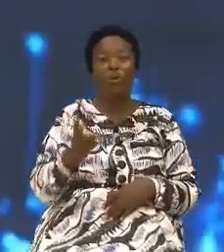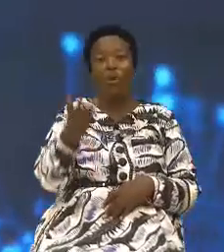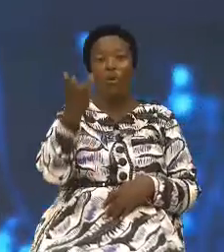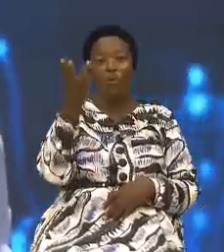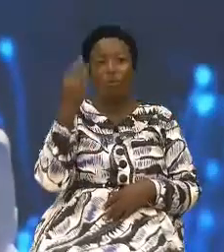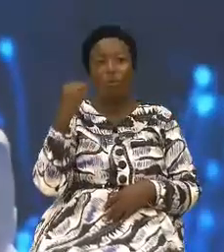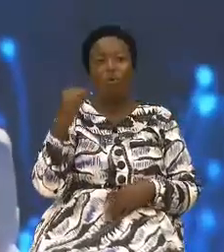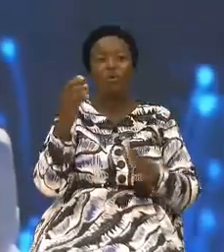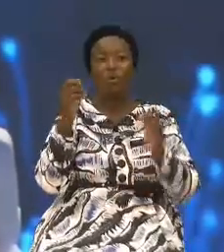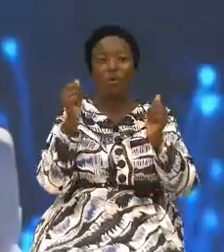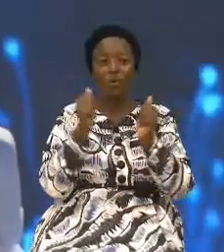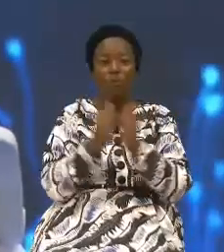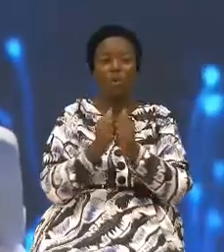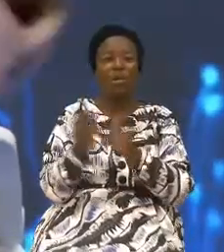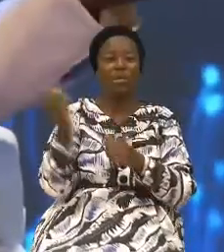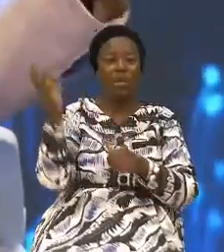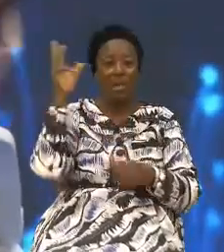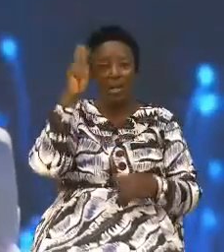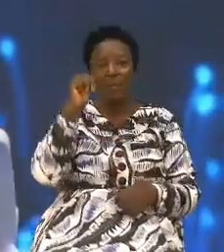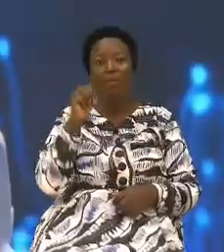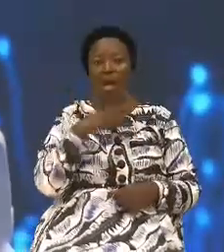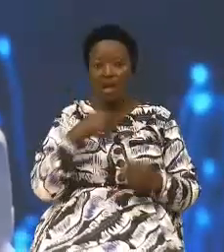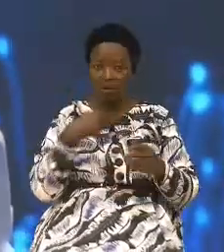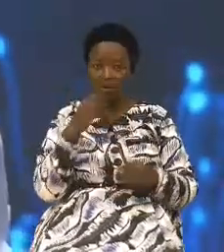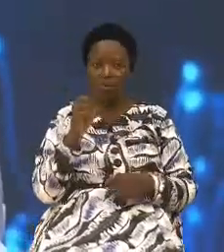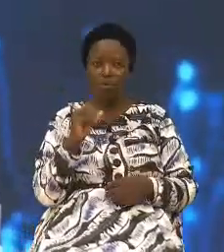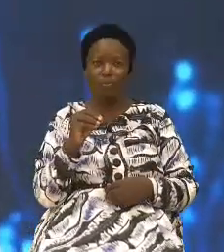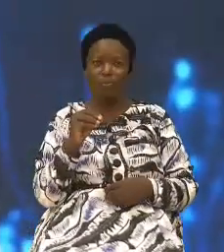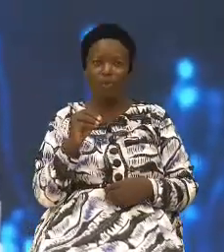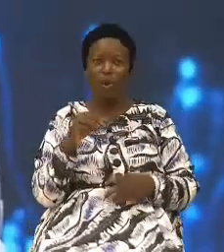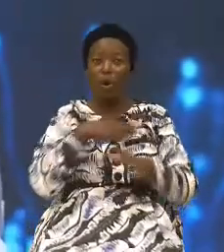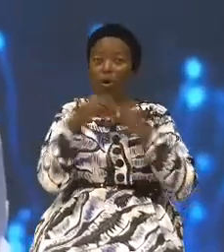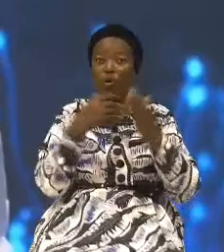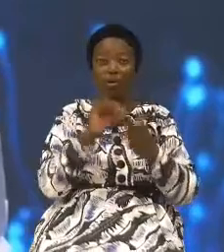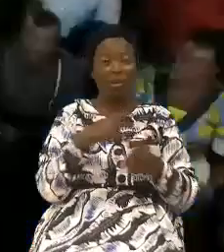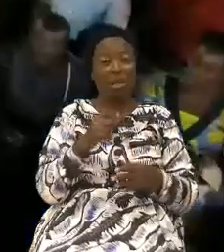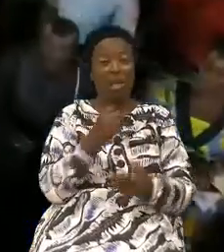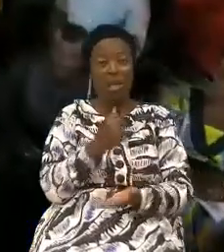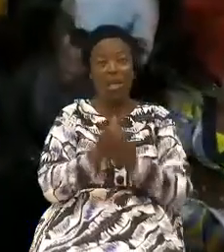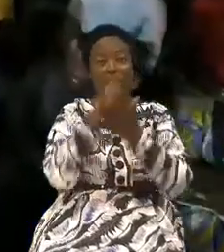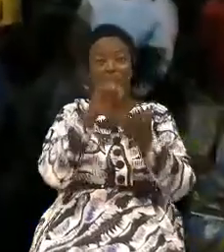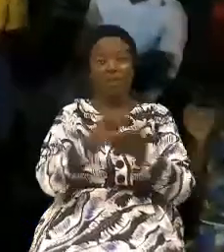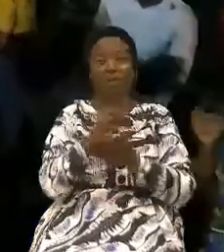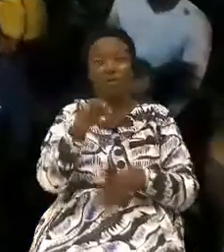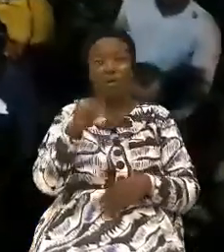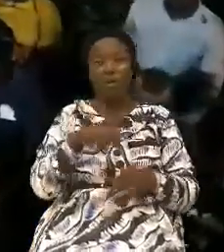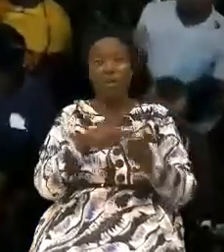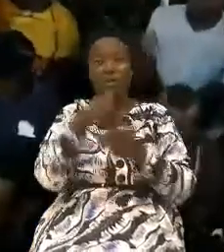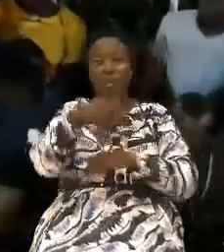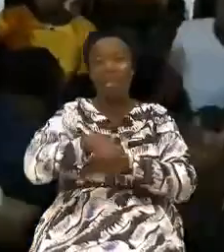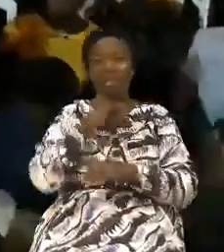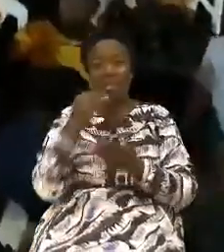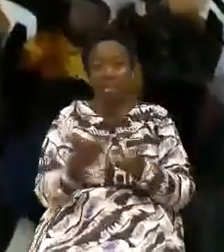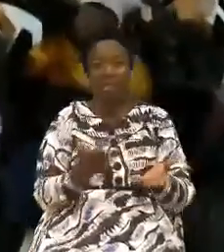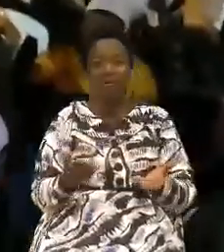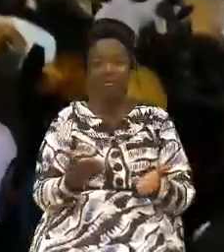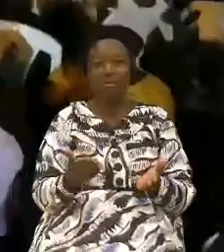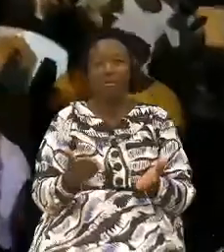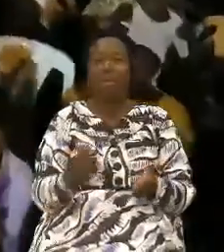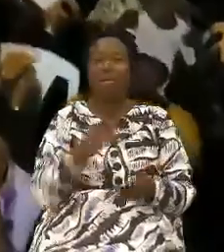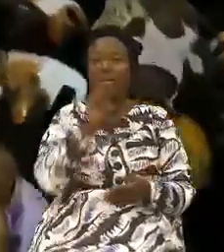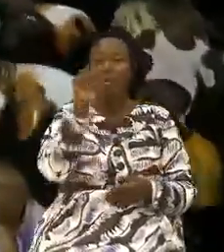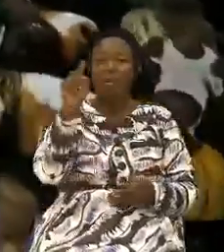with him. And so, all the help you need tonight is available. Therefore, you come